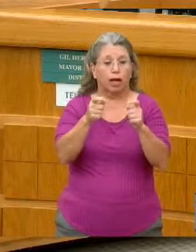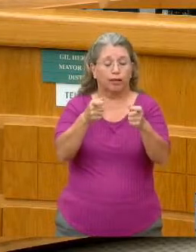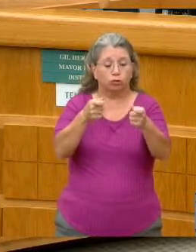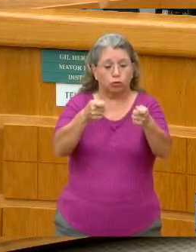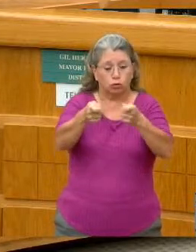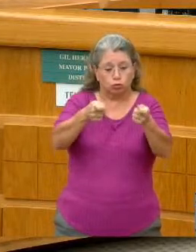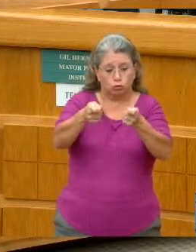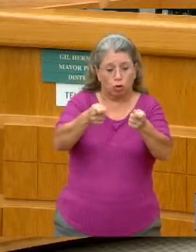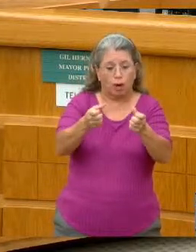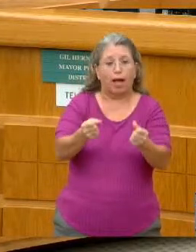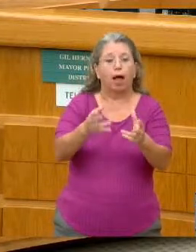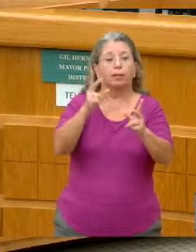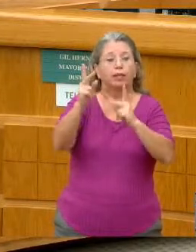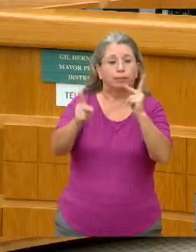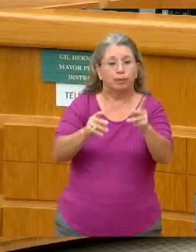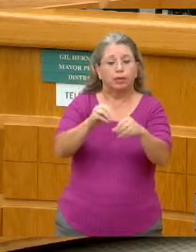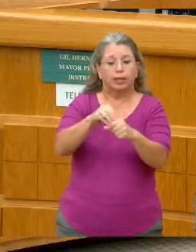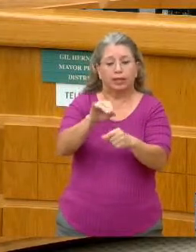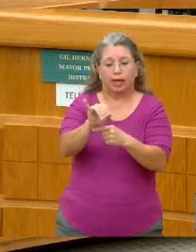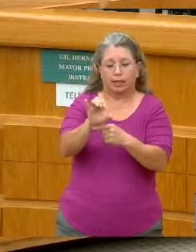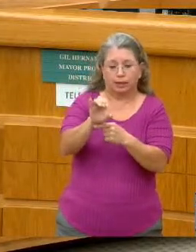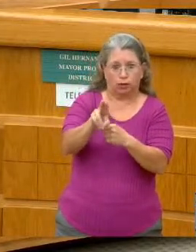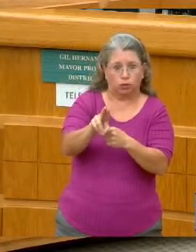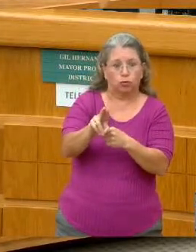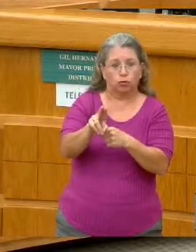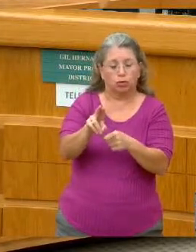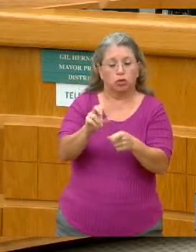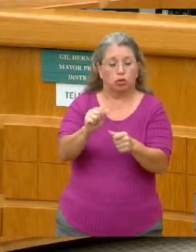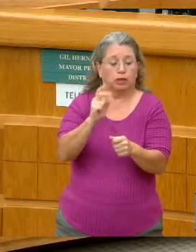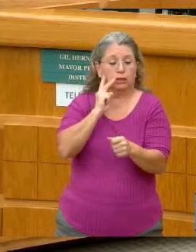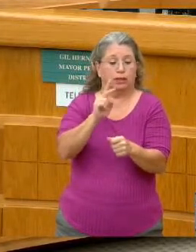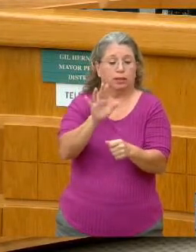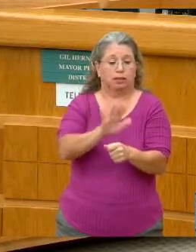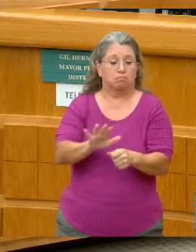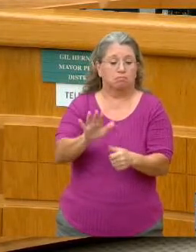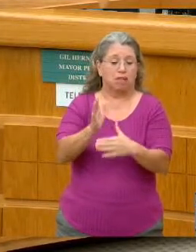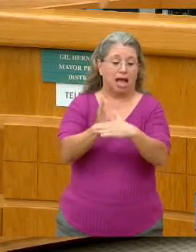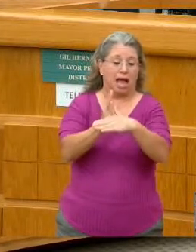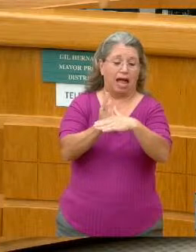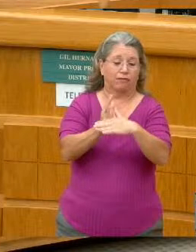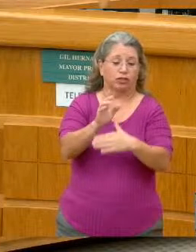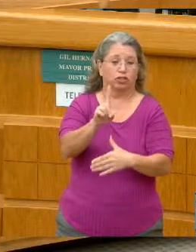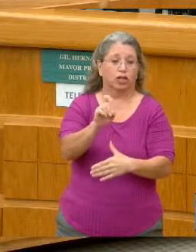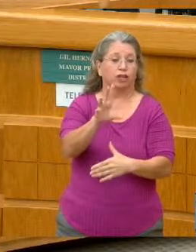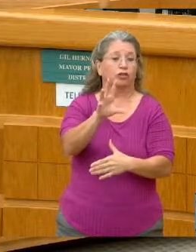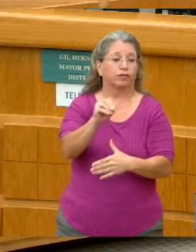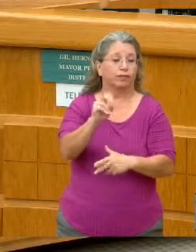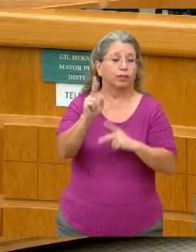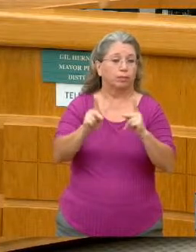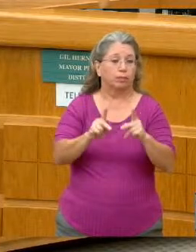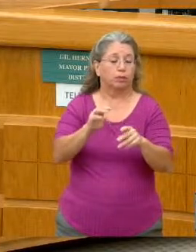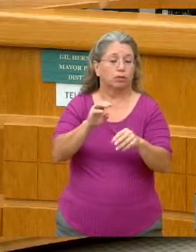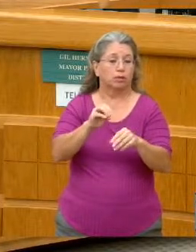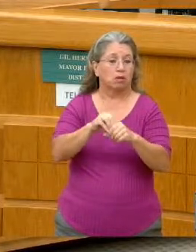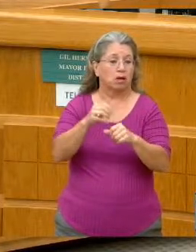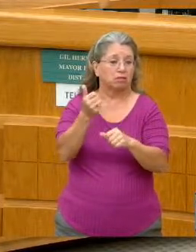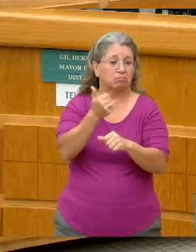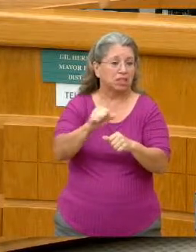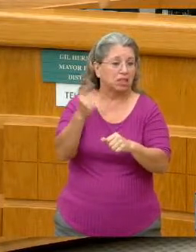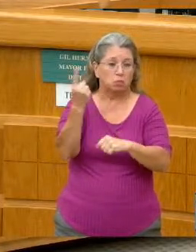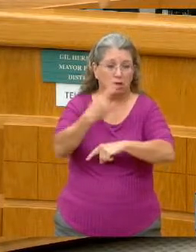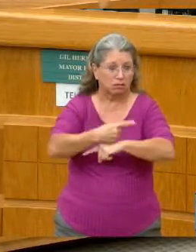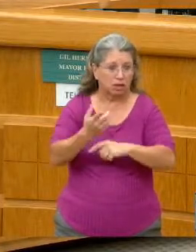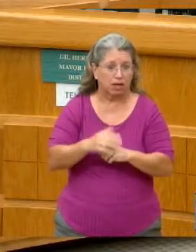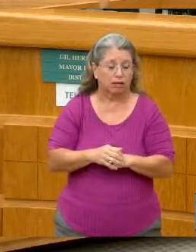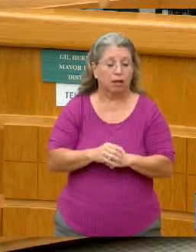versus med-surg. And so you can look at it on average, there's about 150 people in our ICUs on any one day. Until this